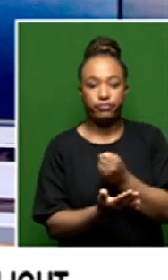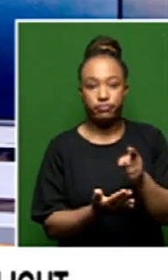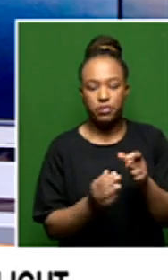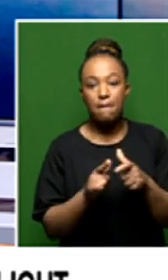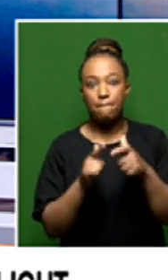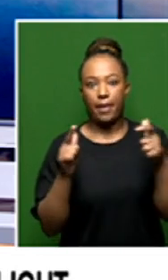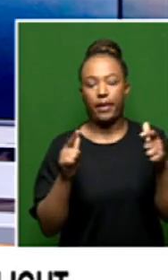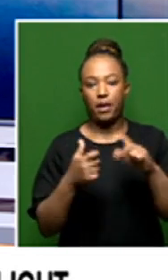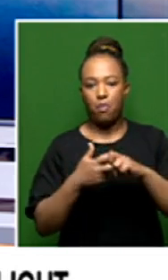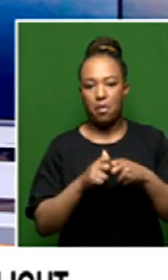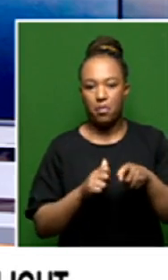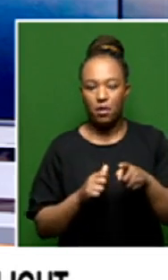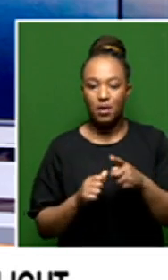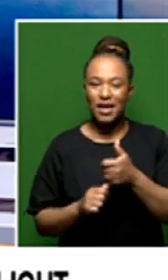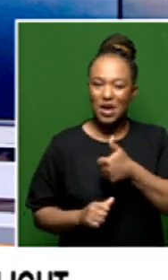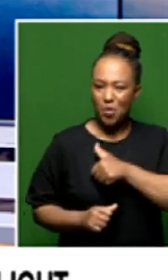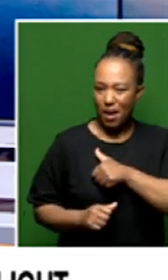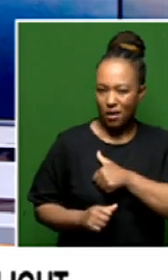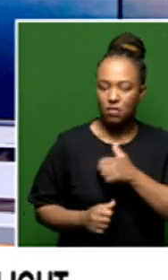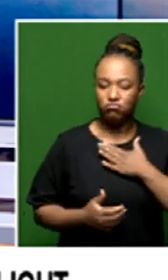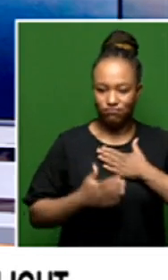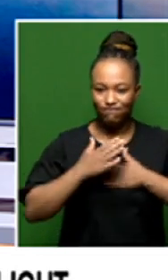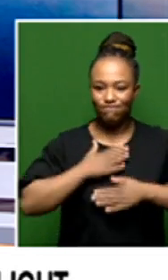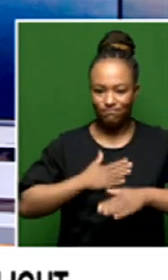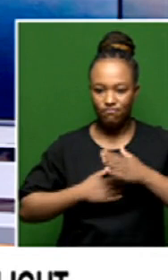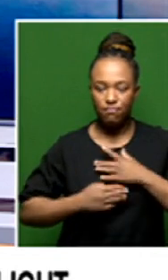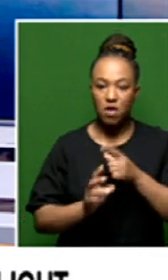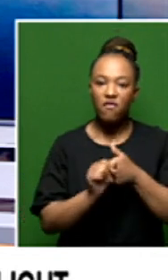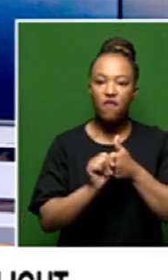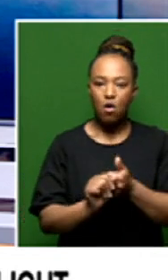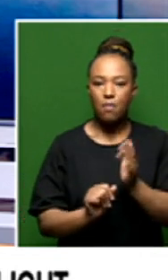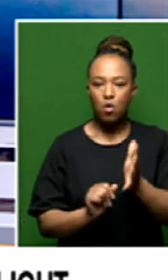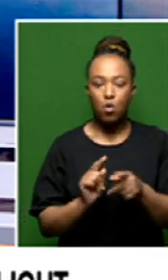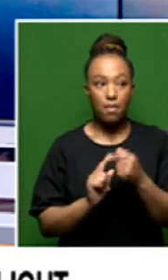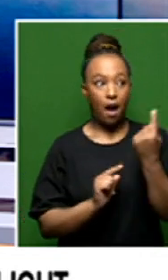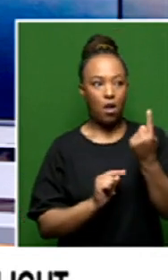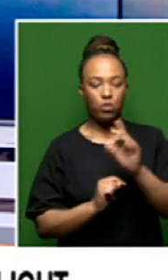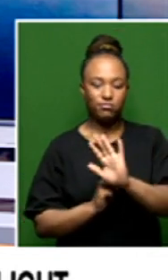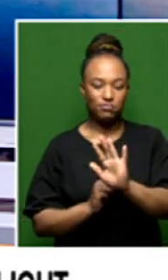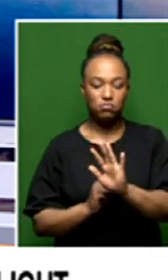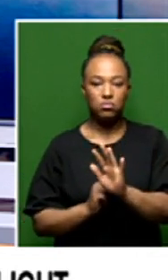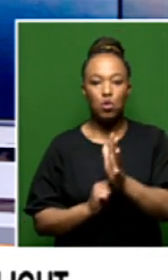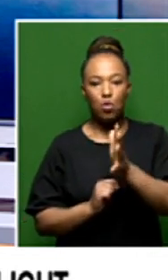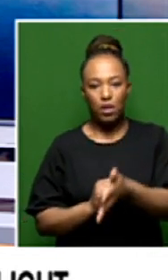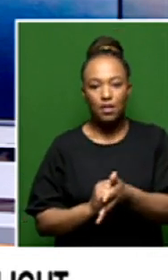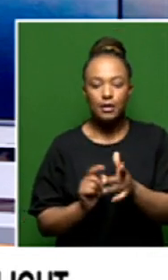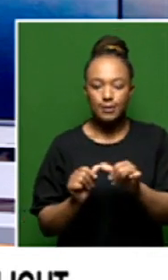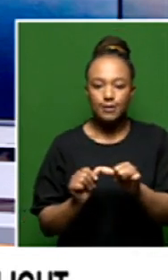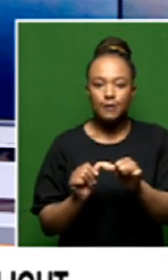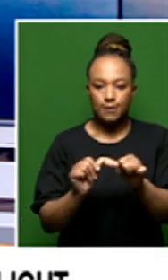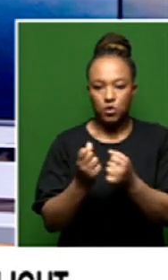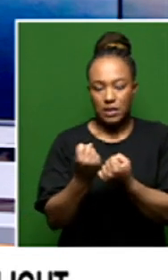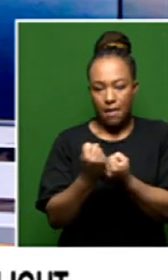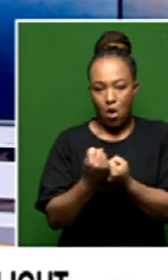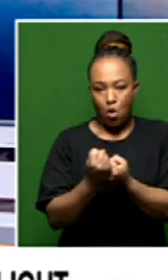there. Janine, good luck. Hang in there. We're following, we're watching. You're not alone, so we're just going to support you